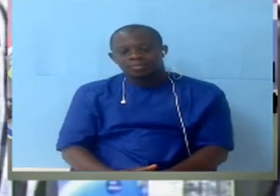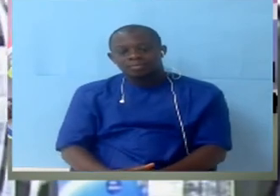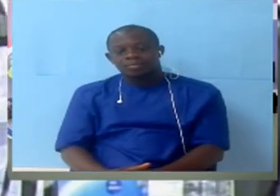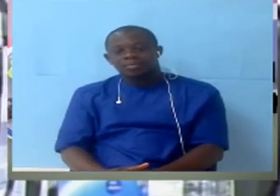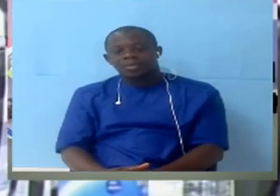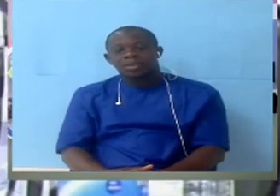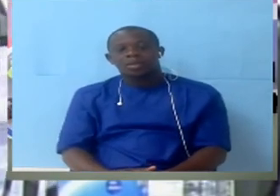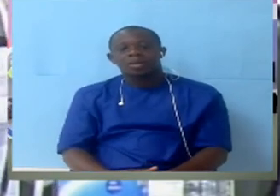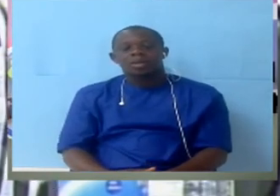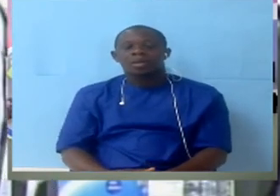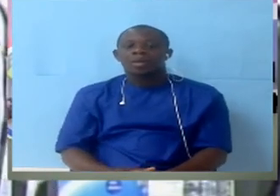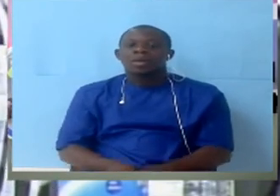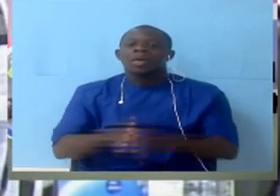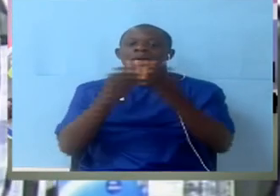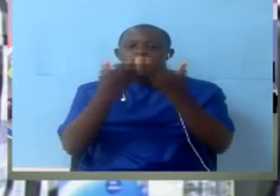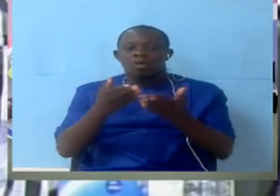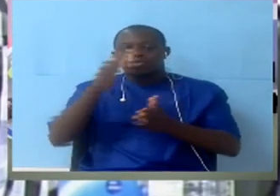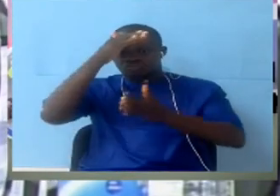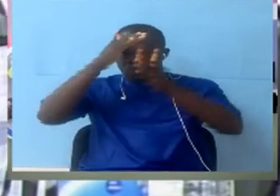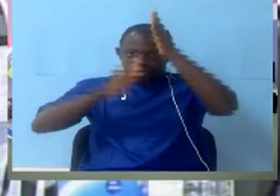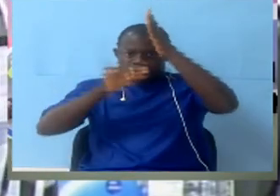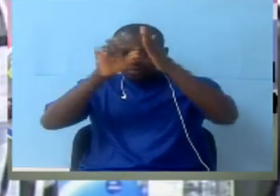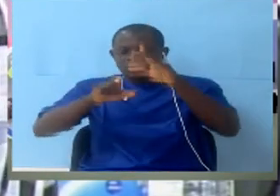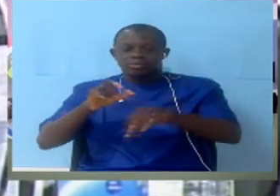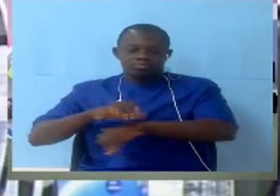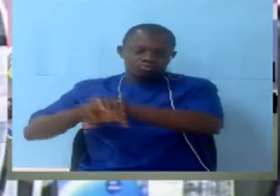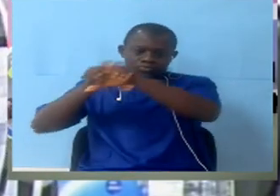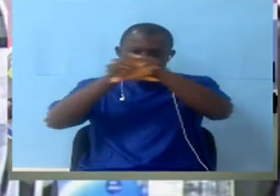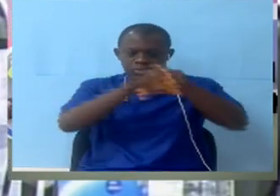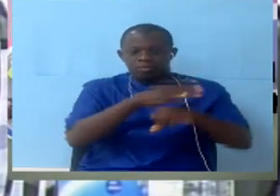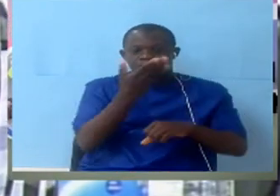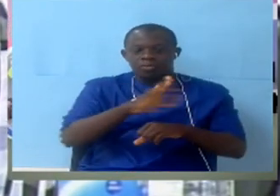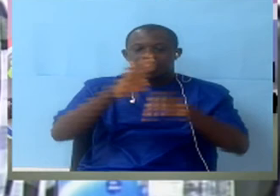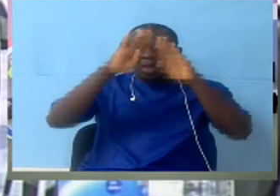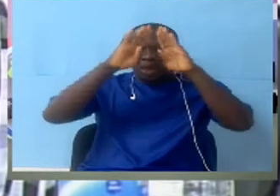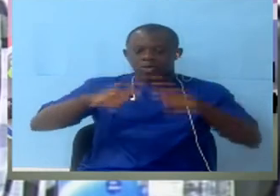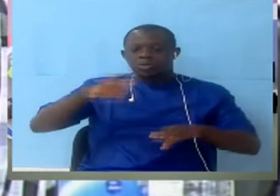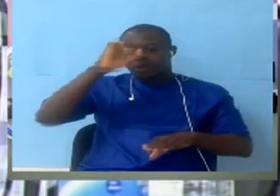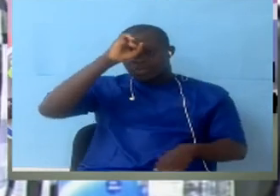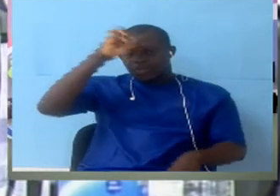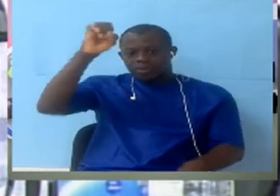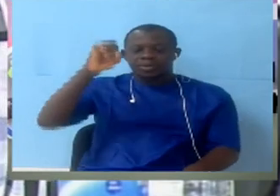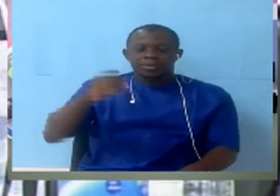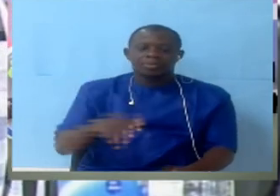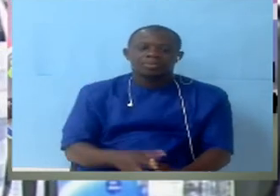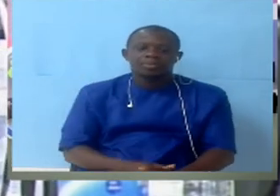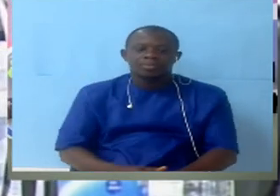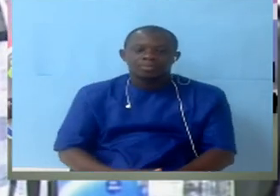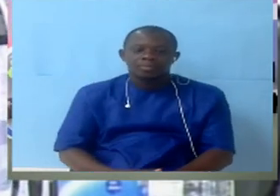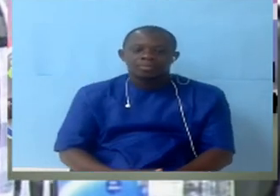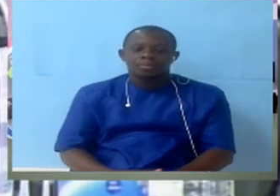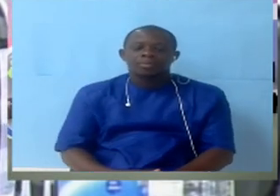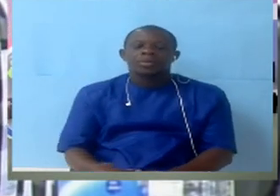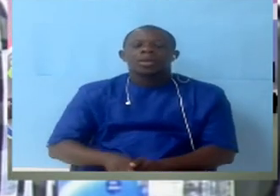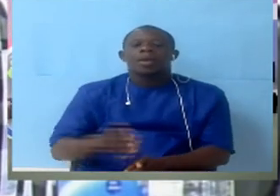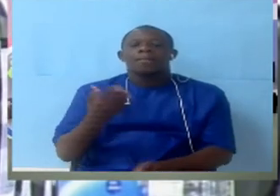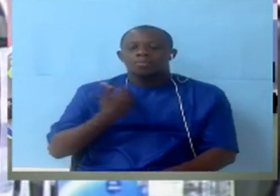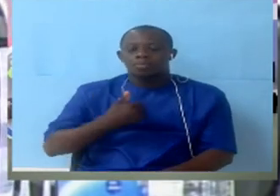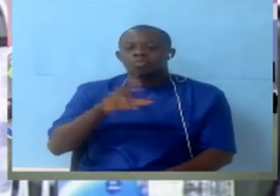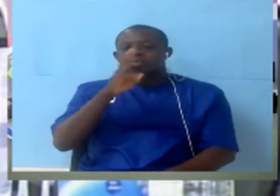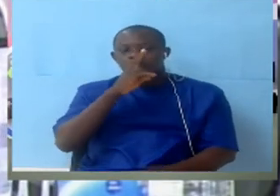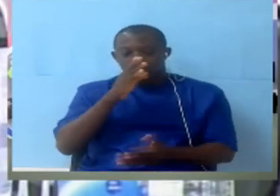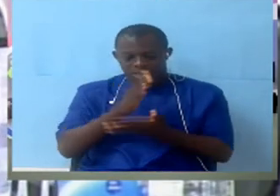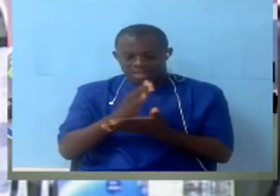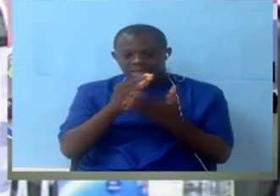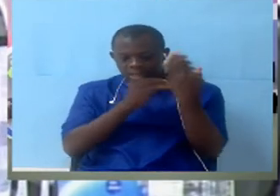state house. And then some soldiers were brought from the state house. Those were the people who